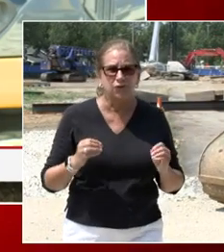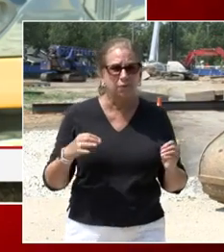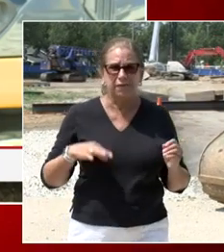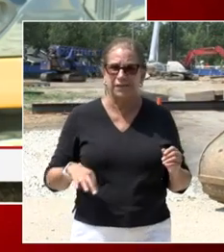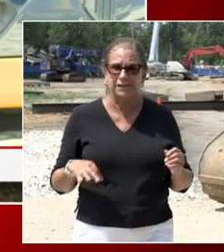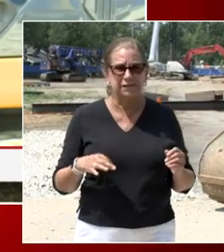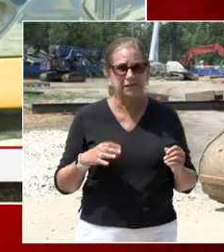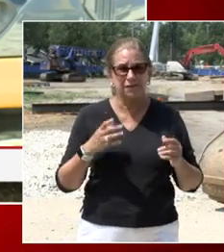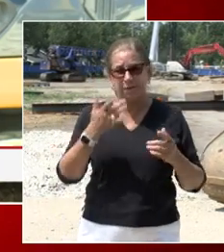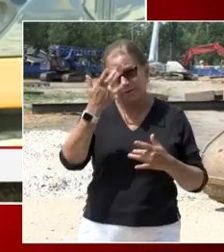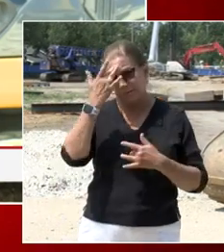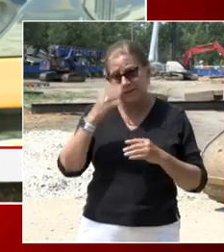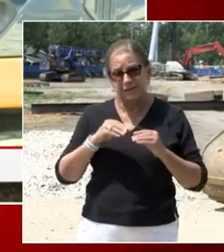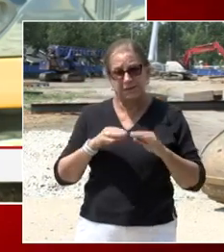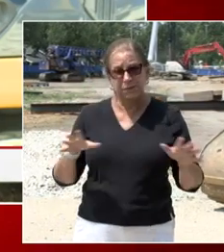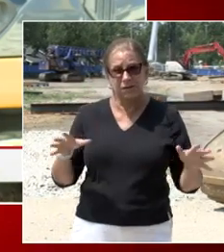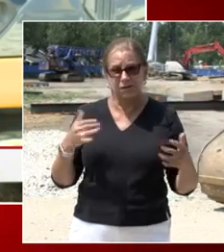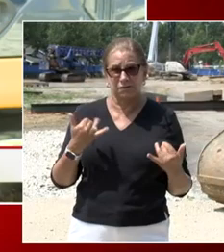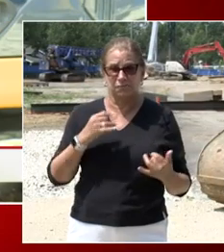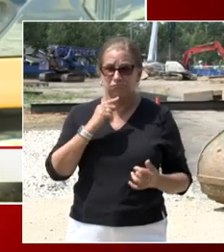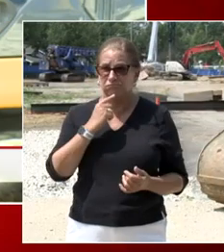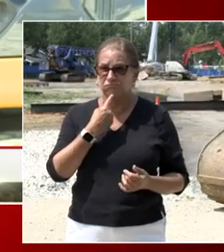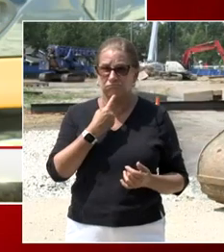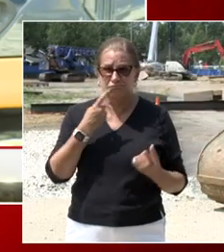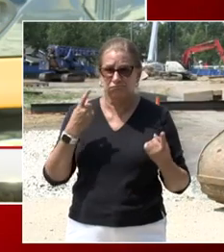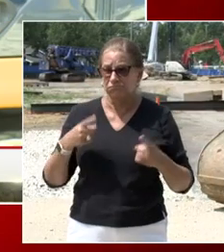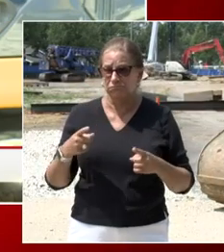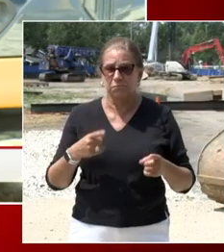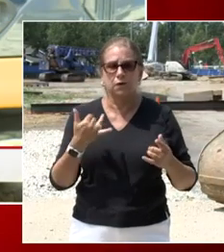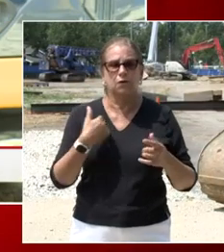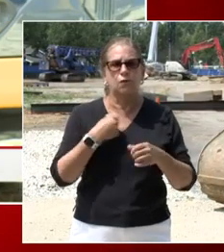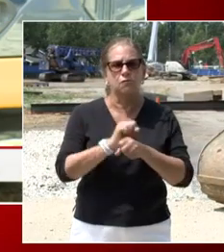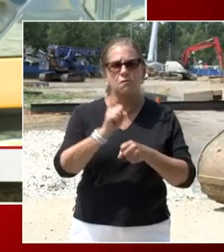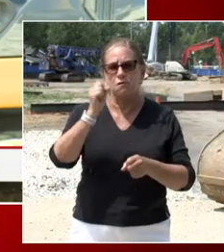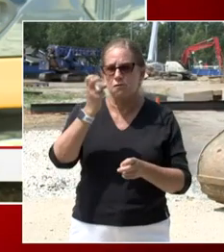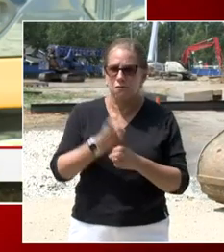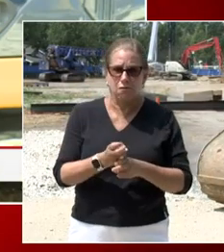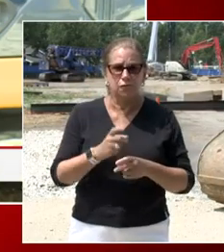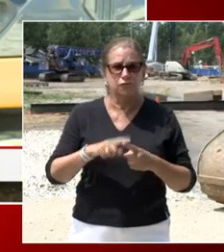now worked hard to overcome.